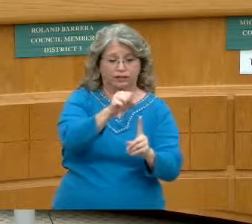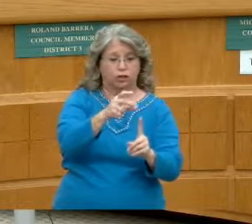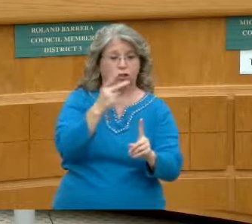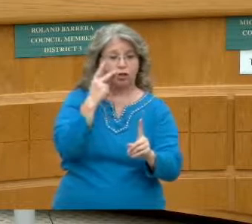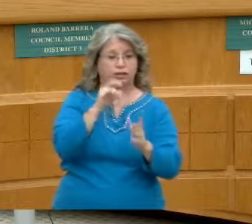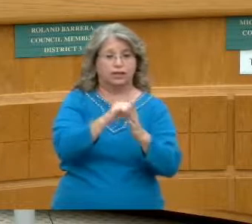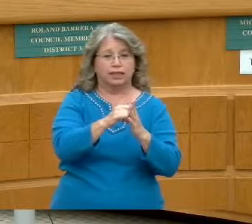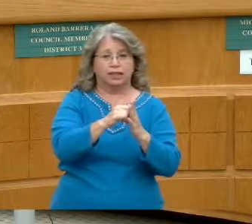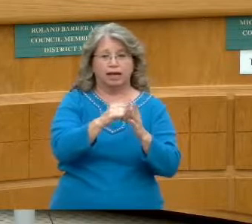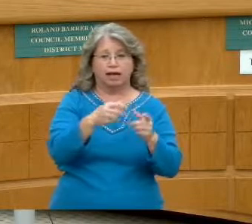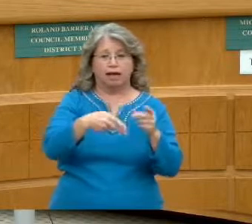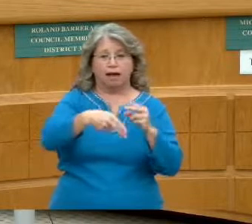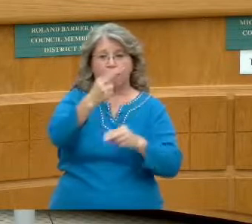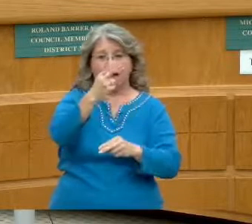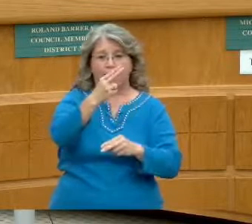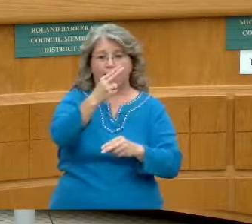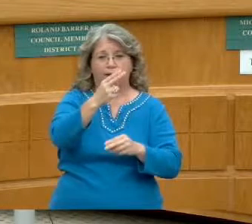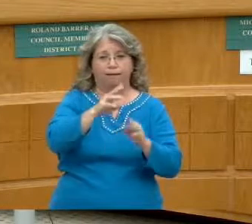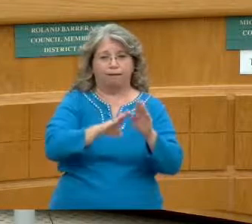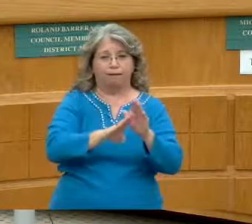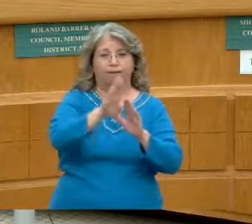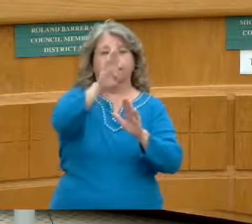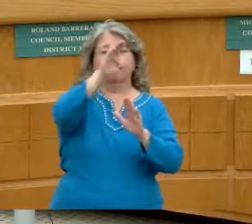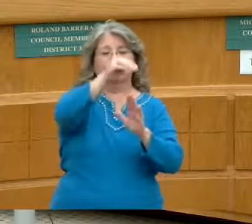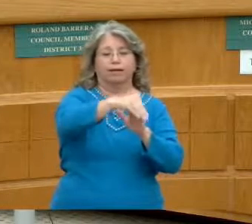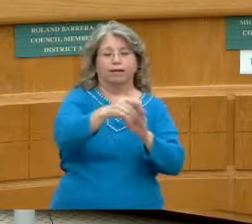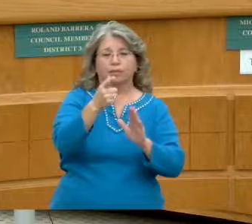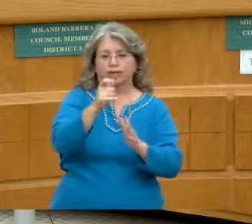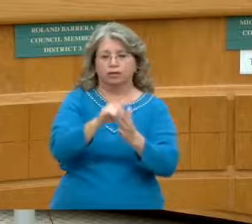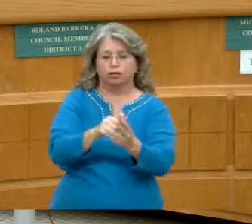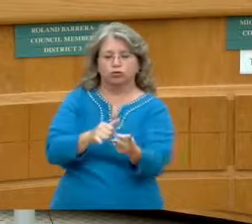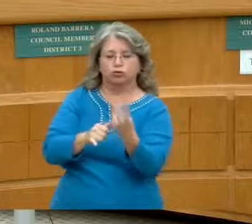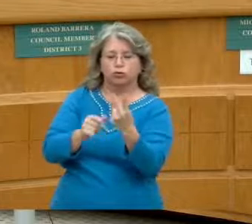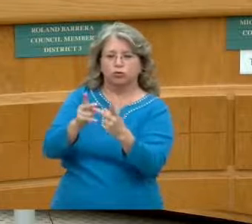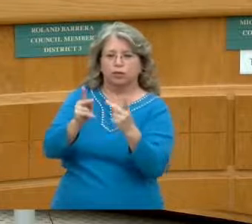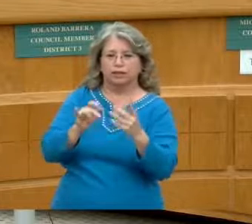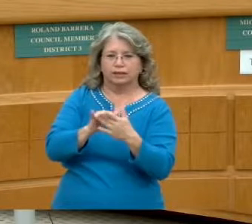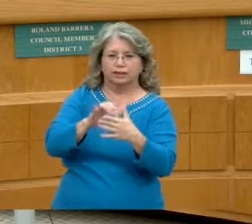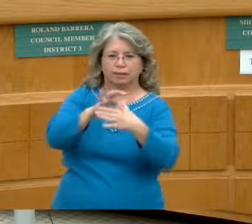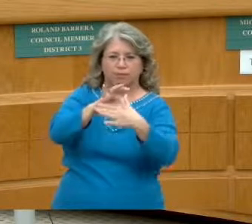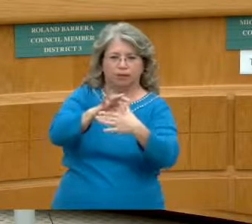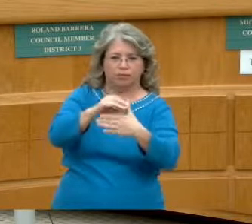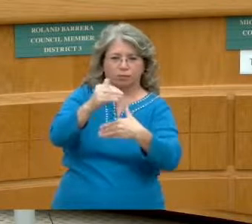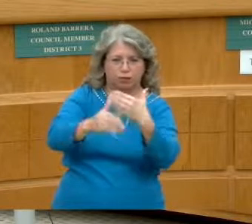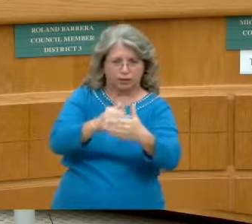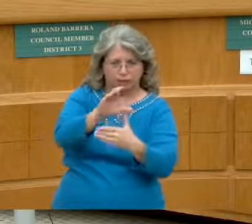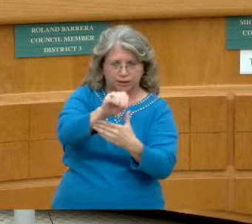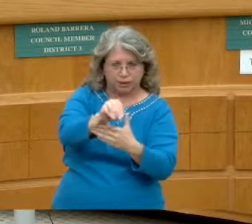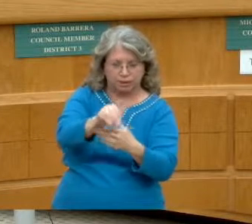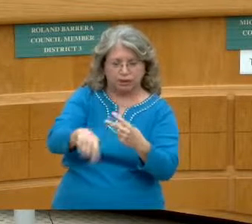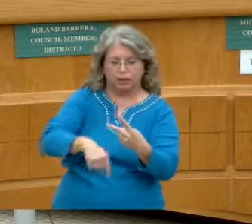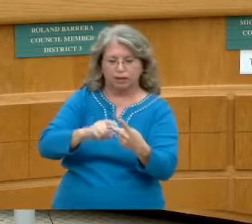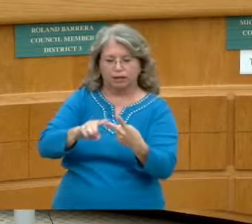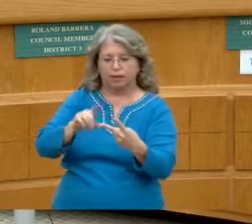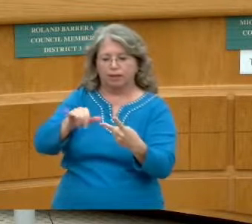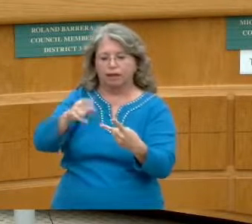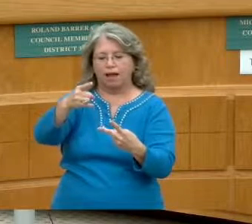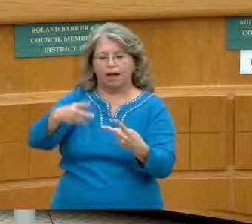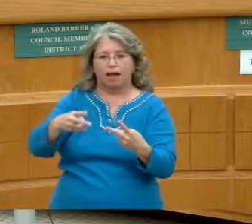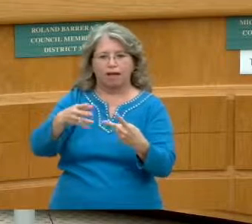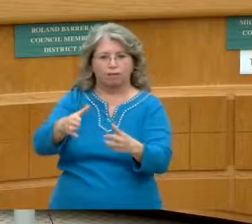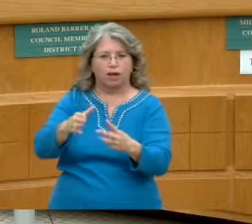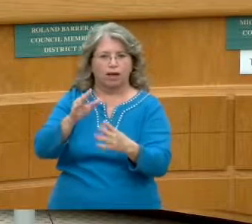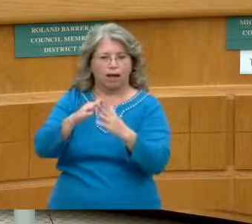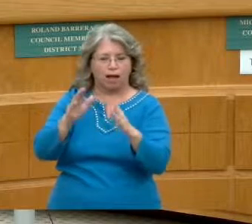peak was because of those 2 to 3 incident outbreak areas, the meat processing plant and the transitional houses, as well as some of the